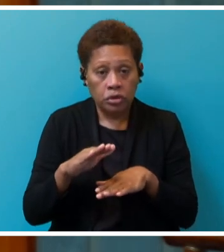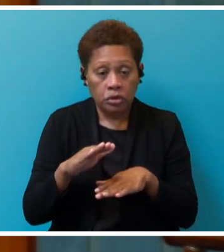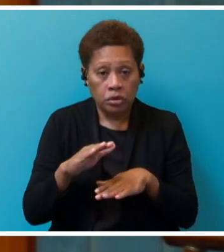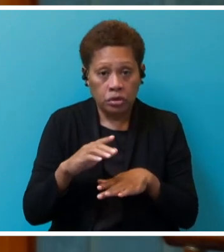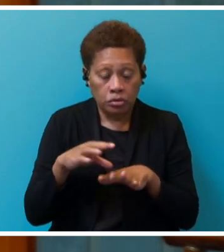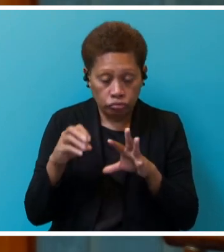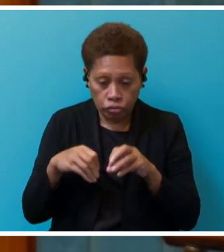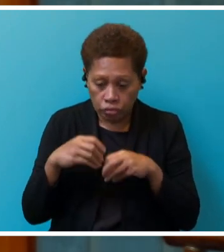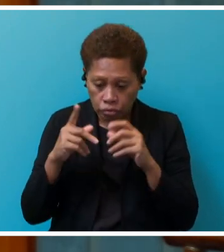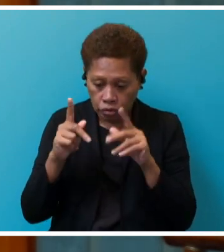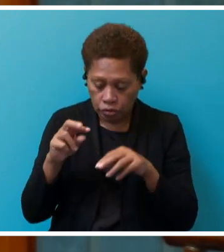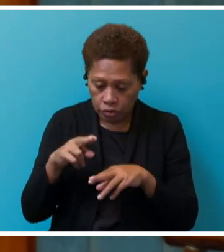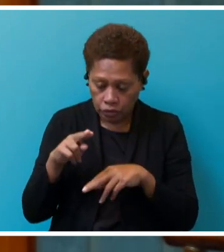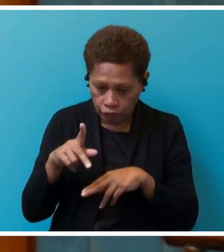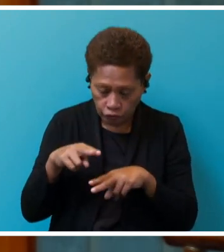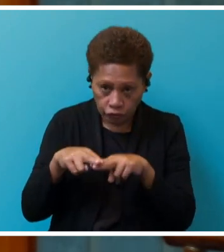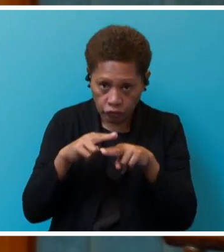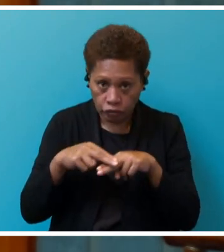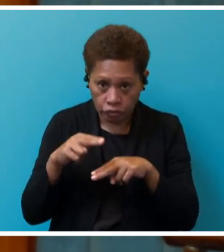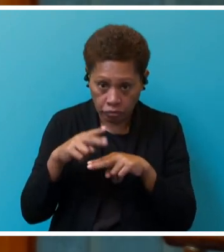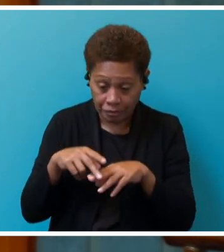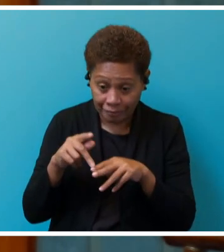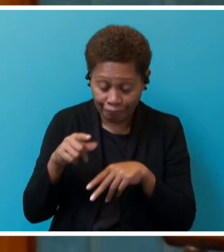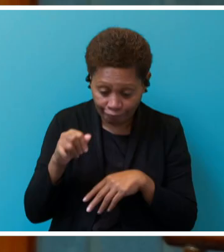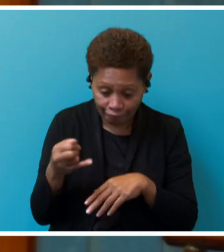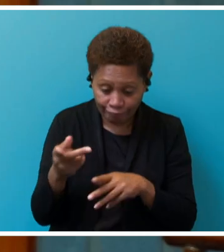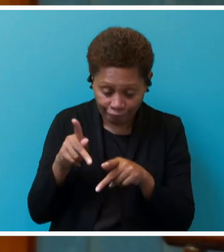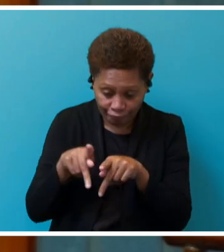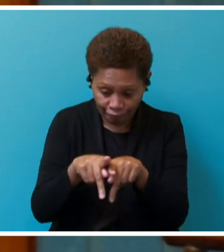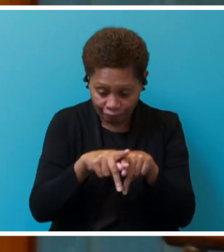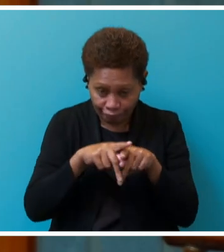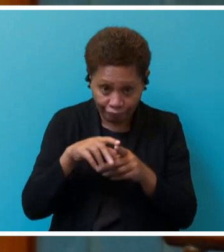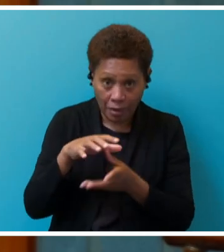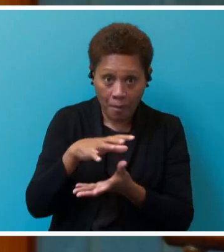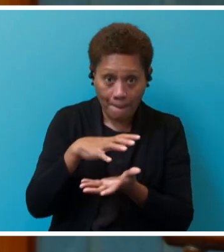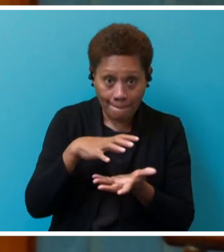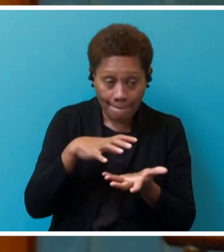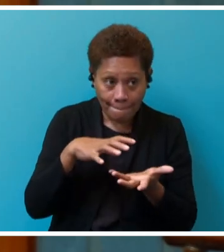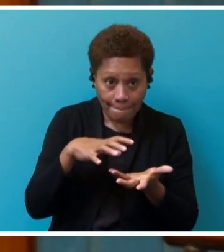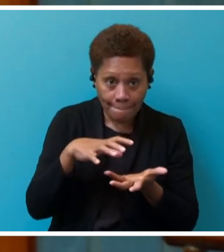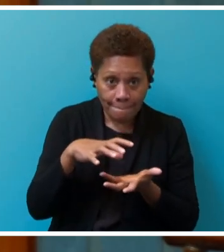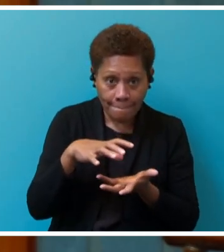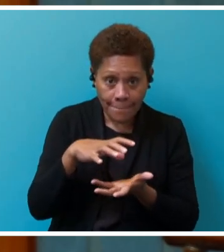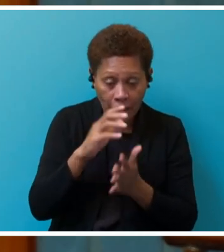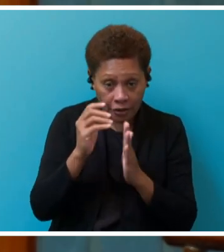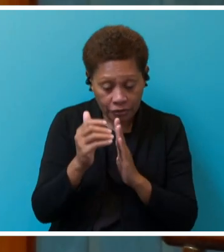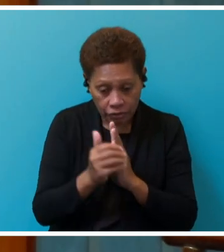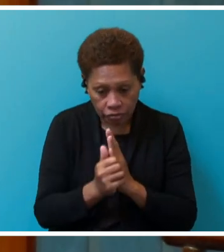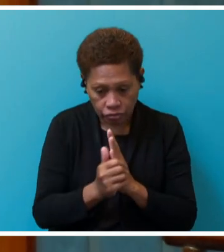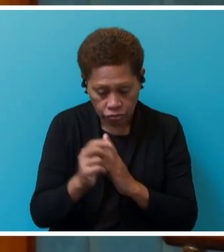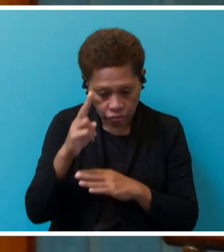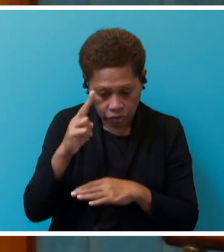for Fiji's people. It is a partnership that blends the best of international expertise with our own national vision for